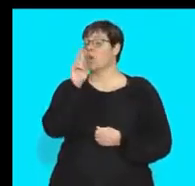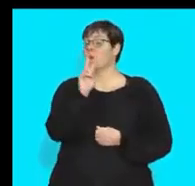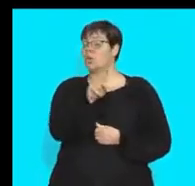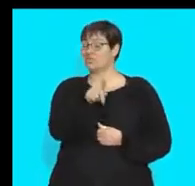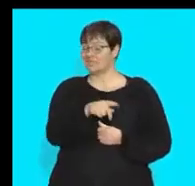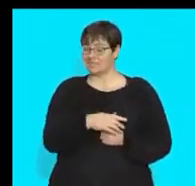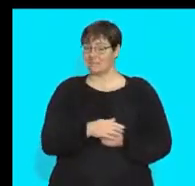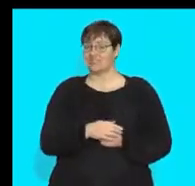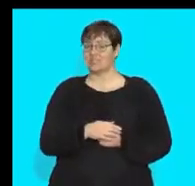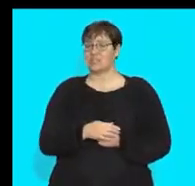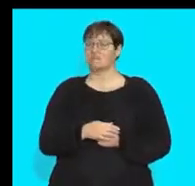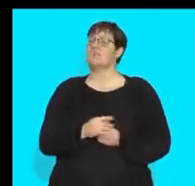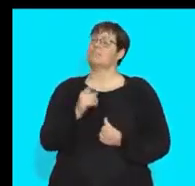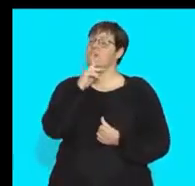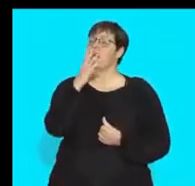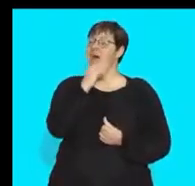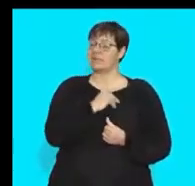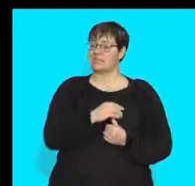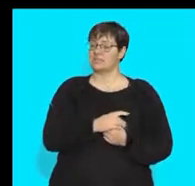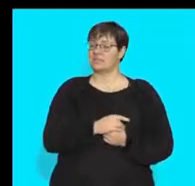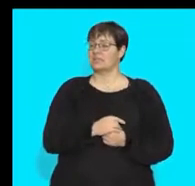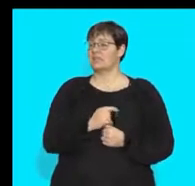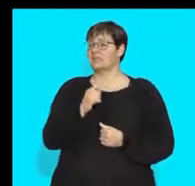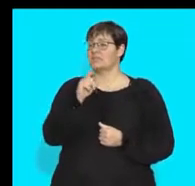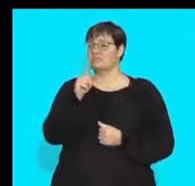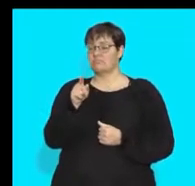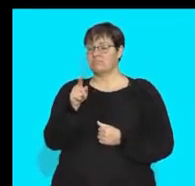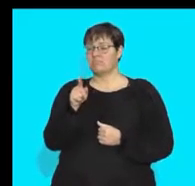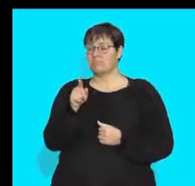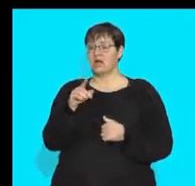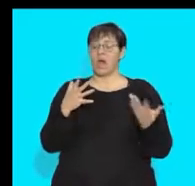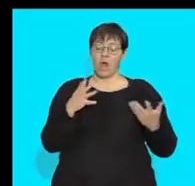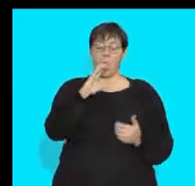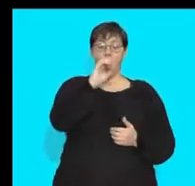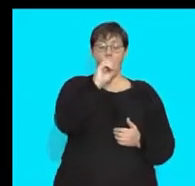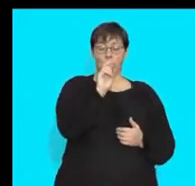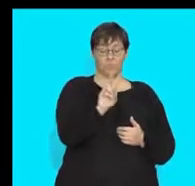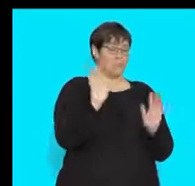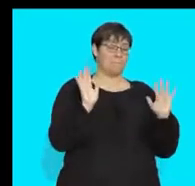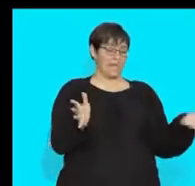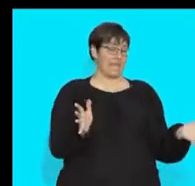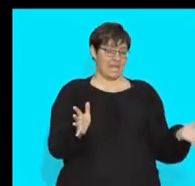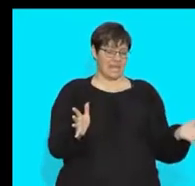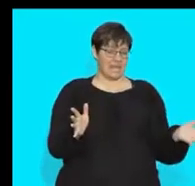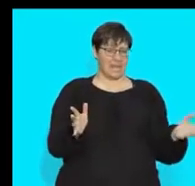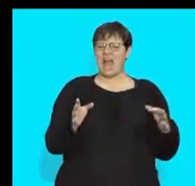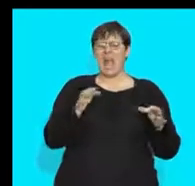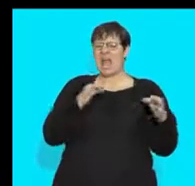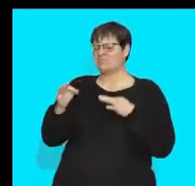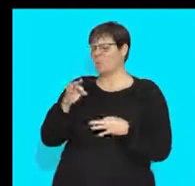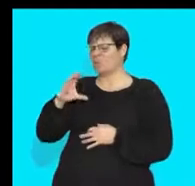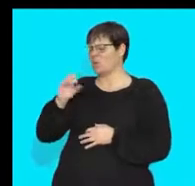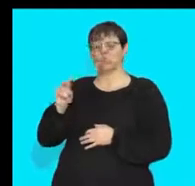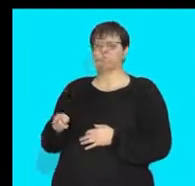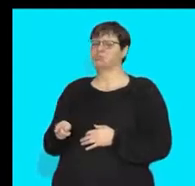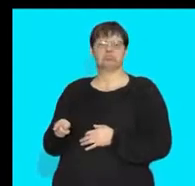gaseous exchange, just asking us, let's go back quickly, right, about oxygen. It's not so much how it's